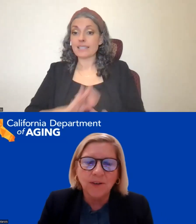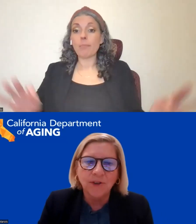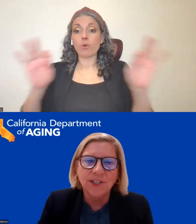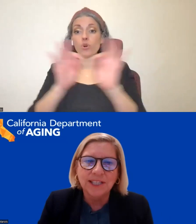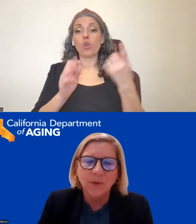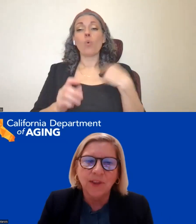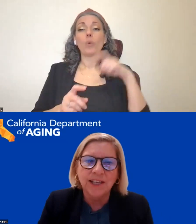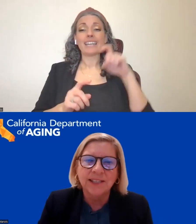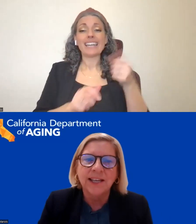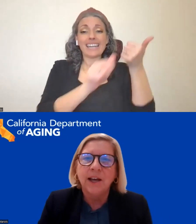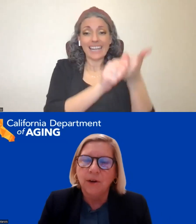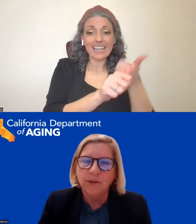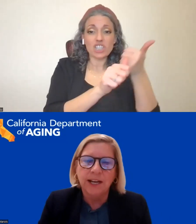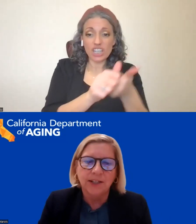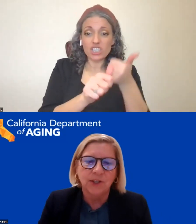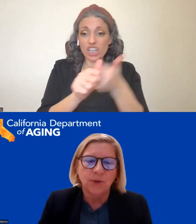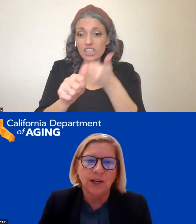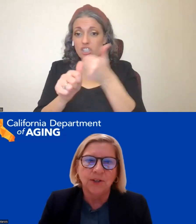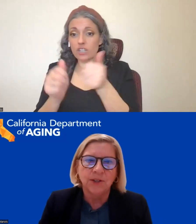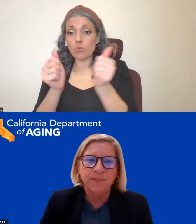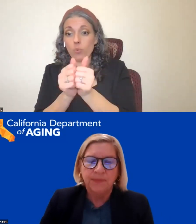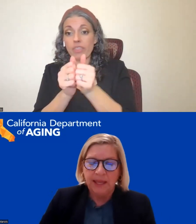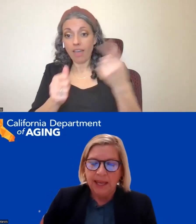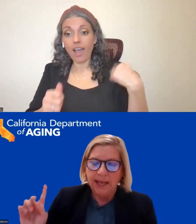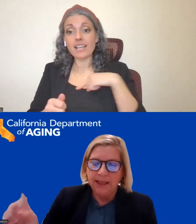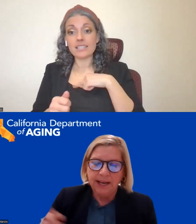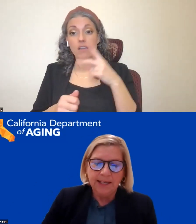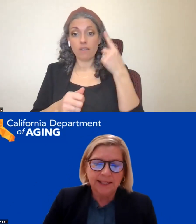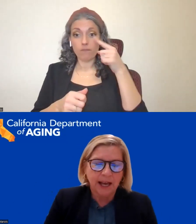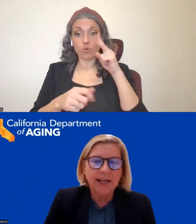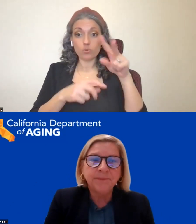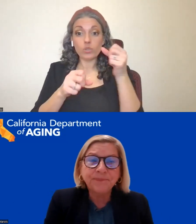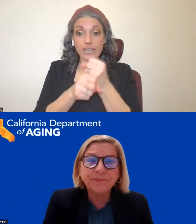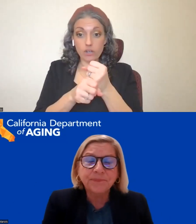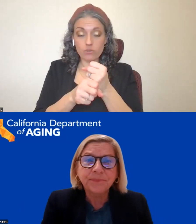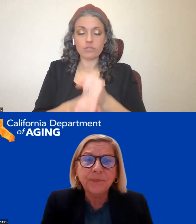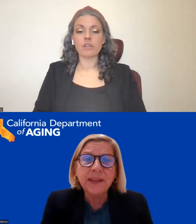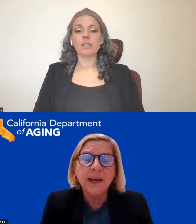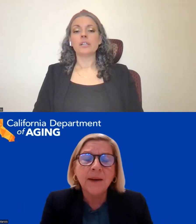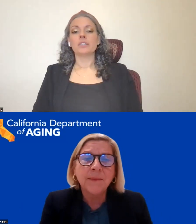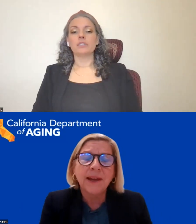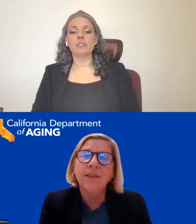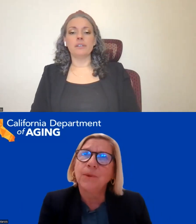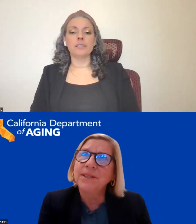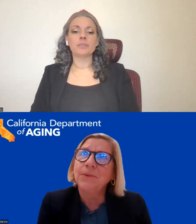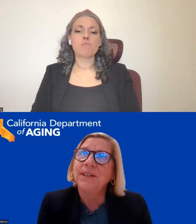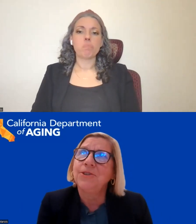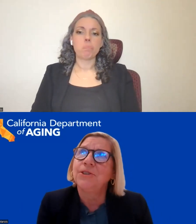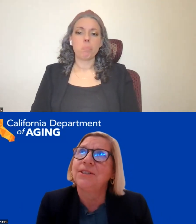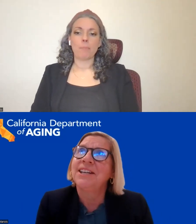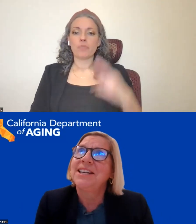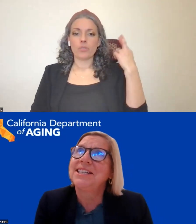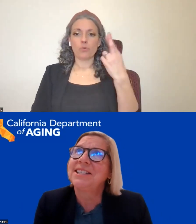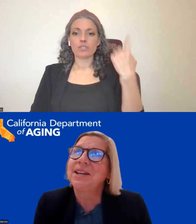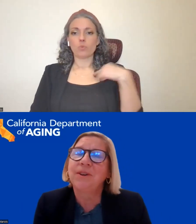single one of you to stay with us over the next 2 years. In the next slide, and the reason we need